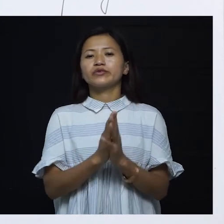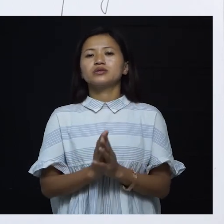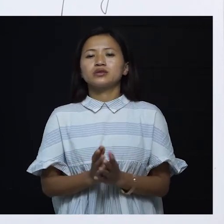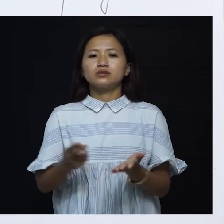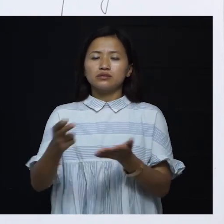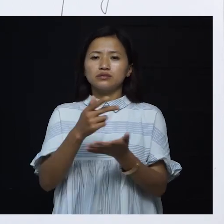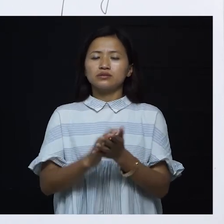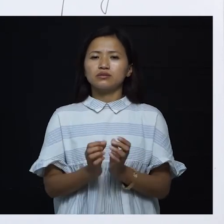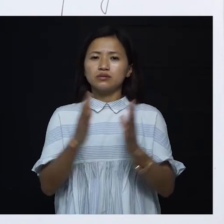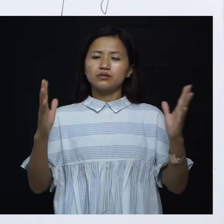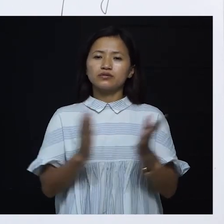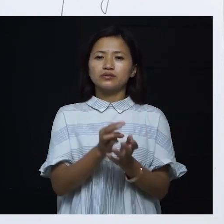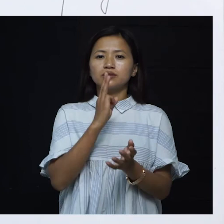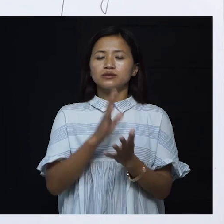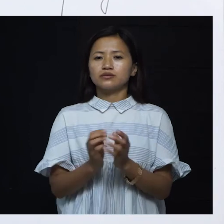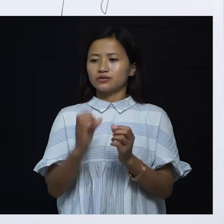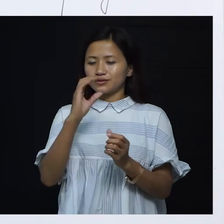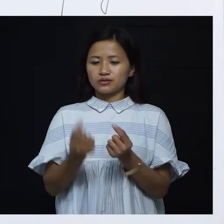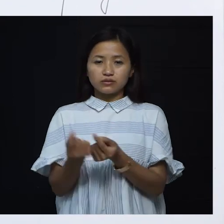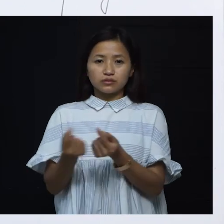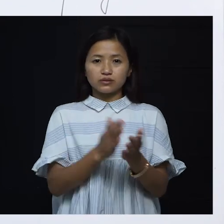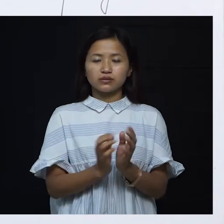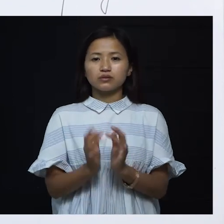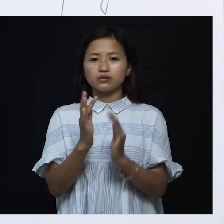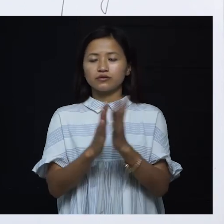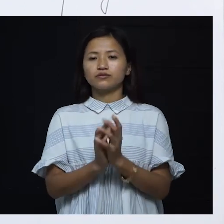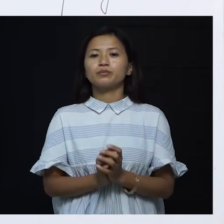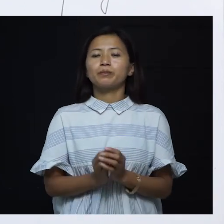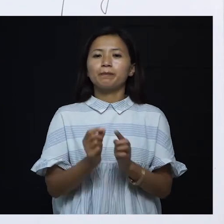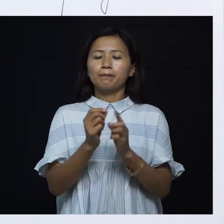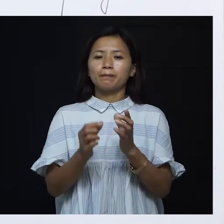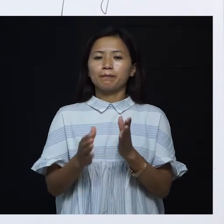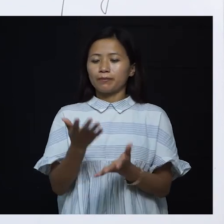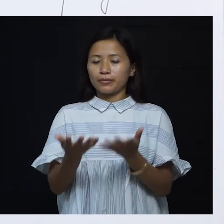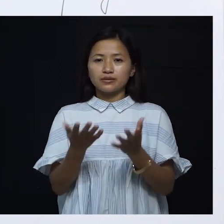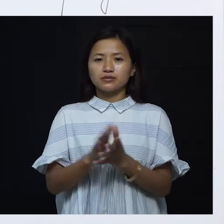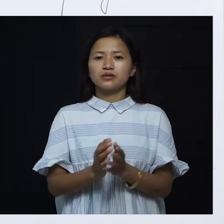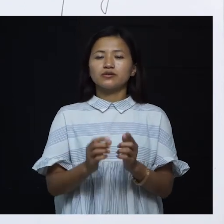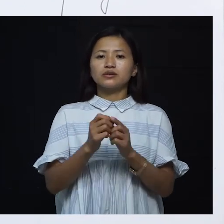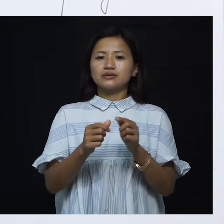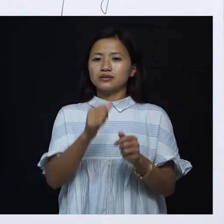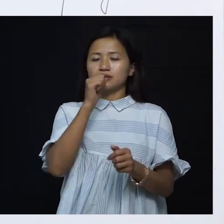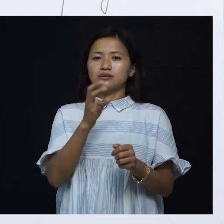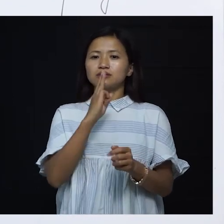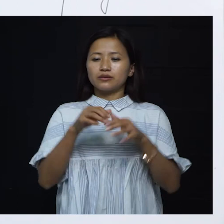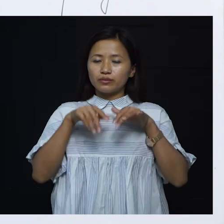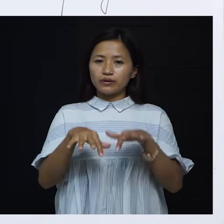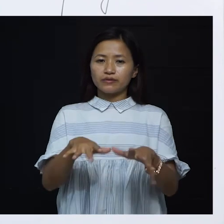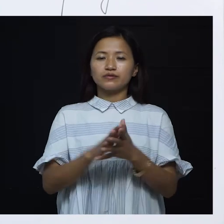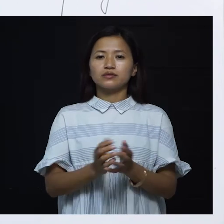for production of crops, for growth of plants, right? So these dams have been